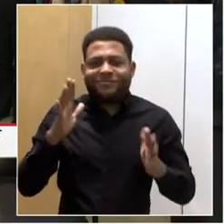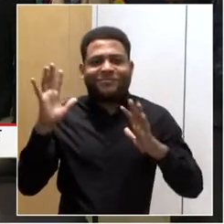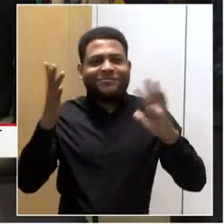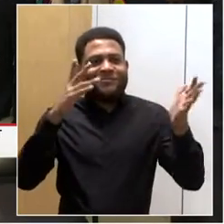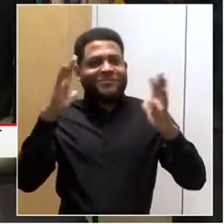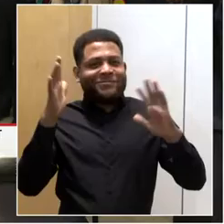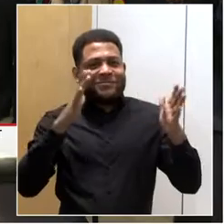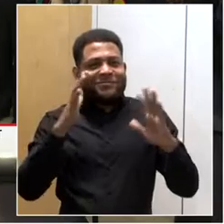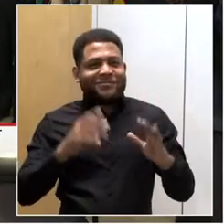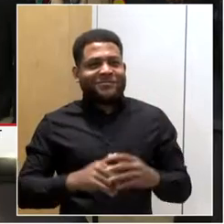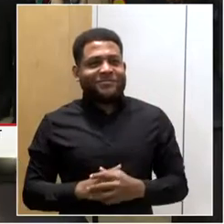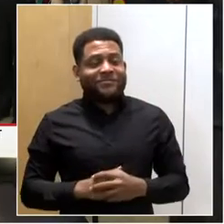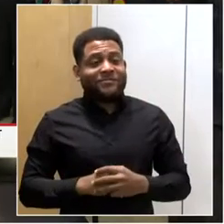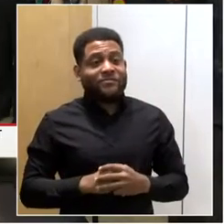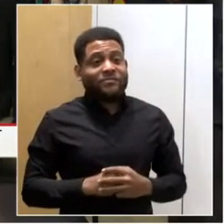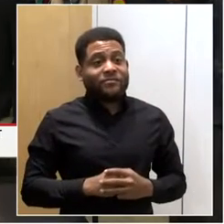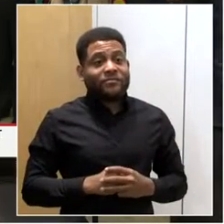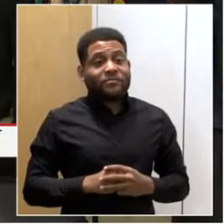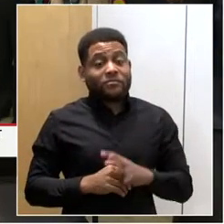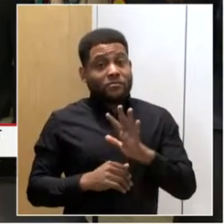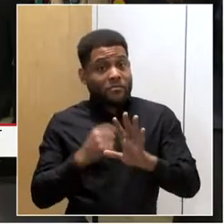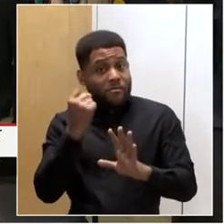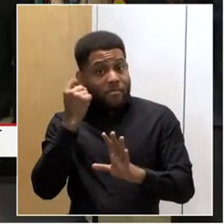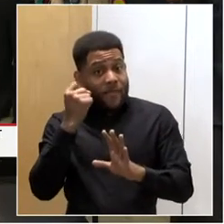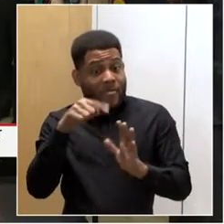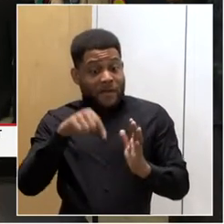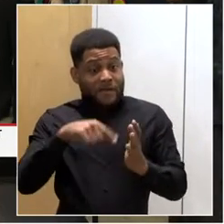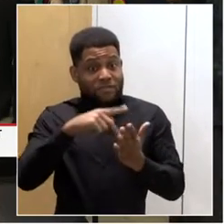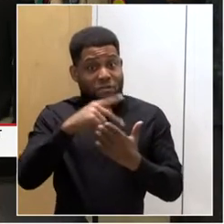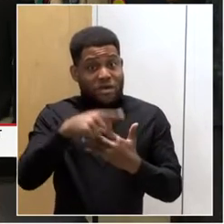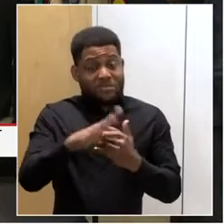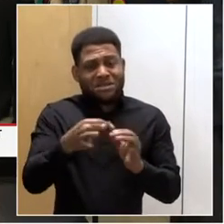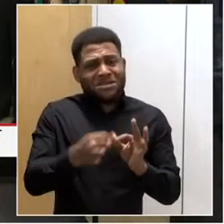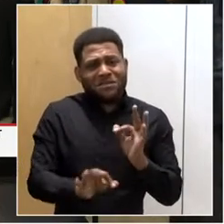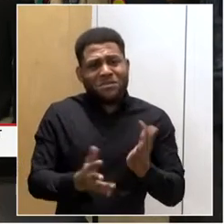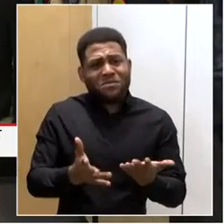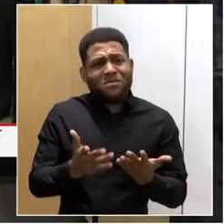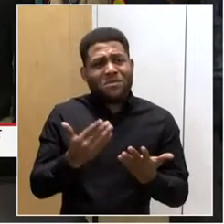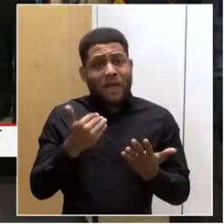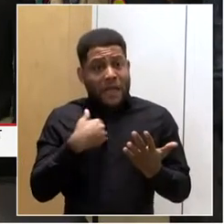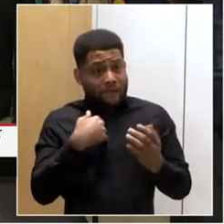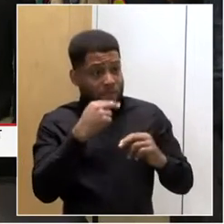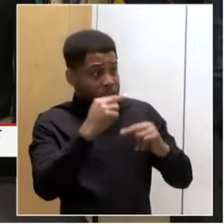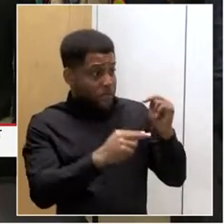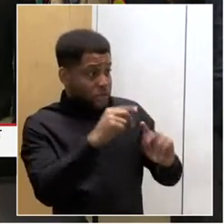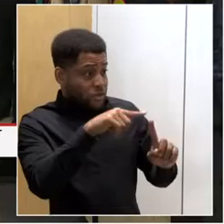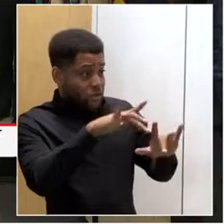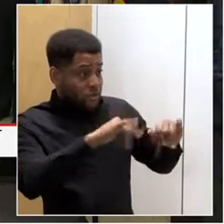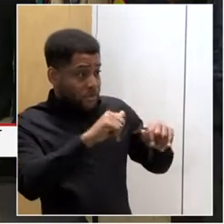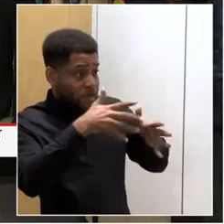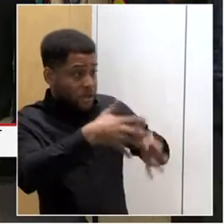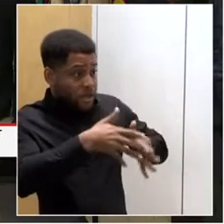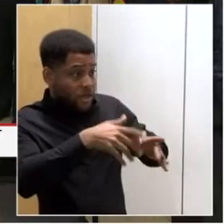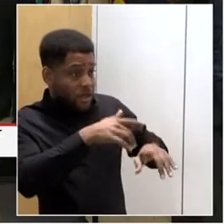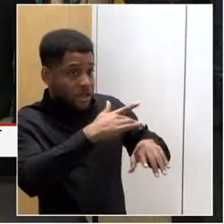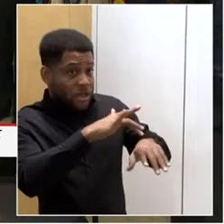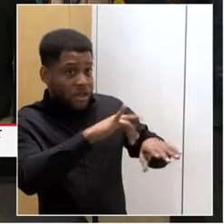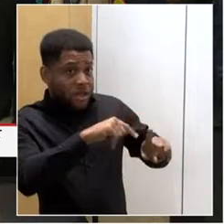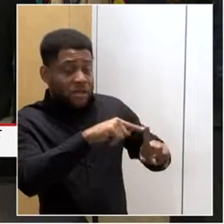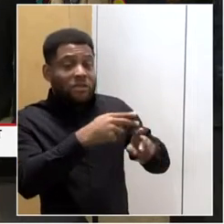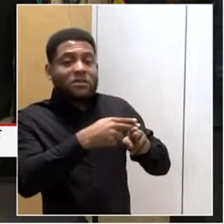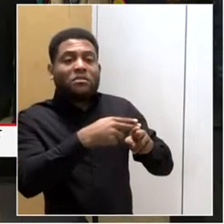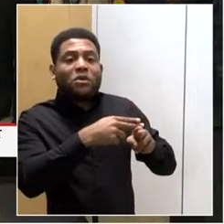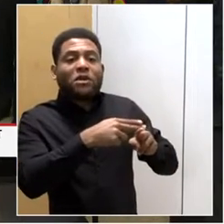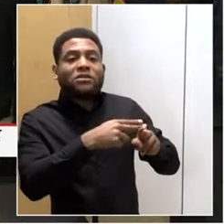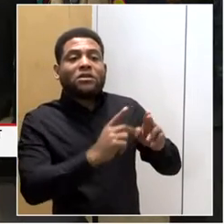spaces while still ensuring, of course, safety. Activating vacant spaces through temporary uses will contribute to a thriving